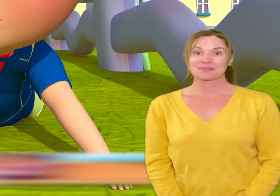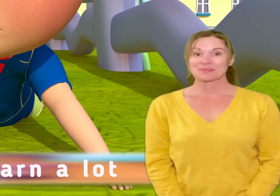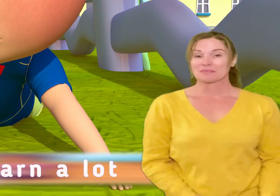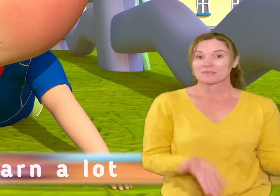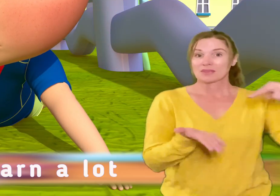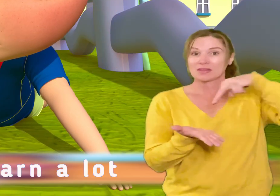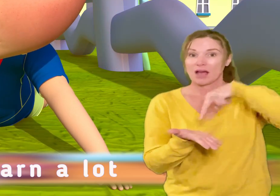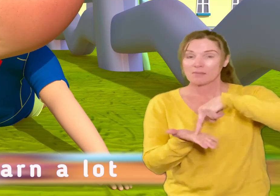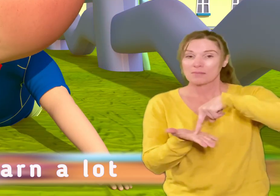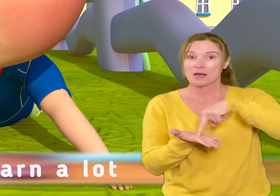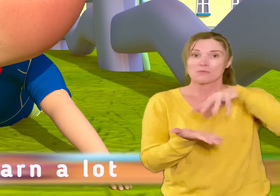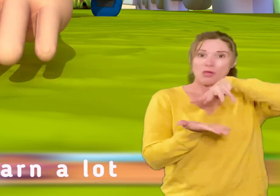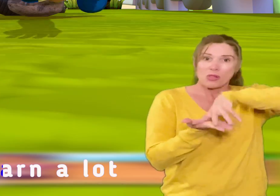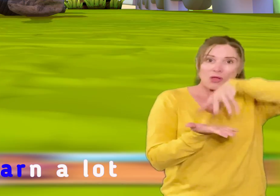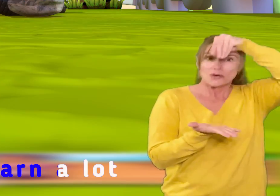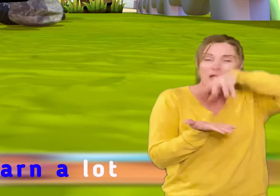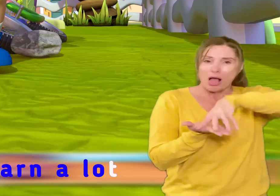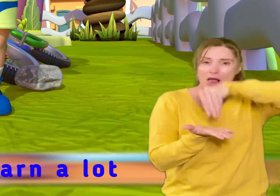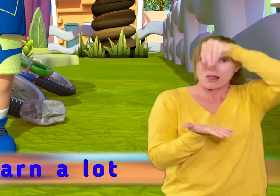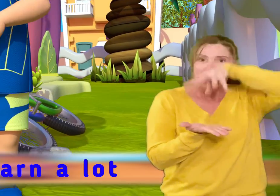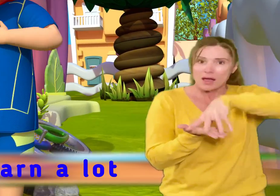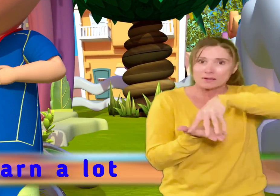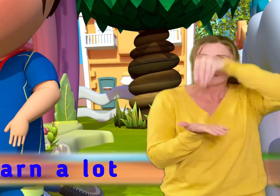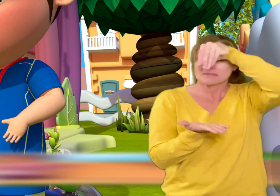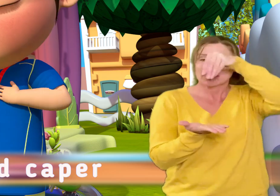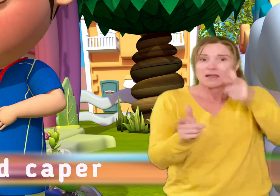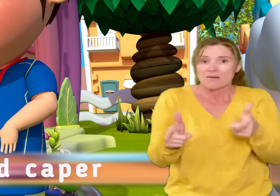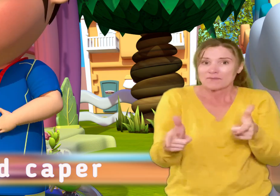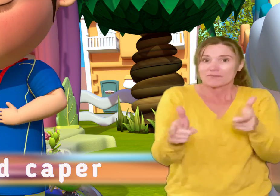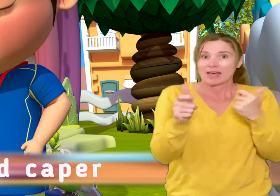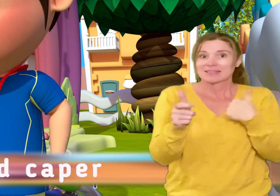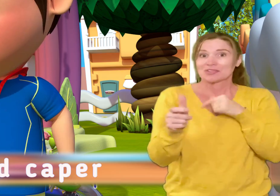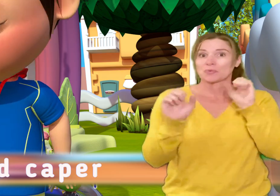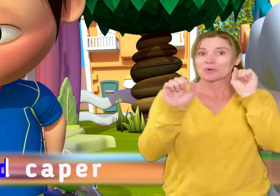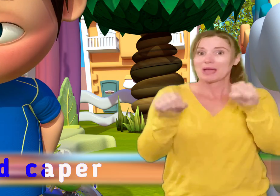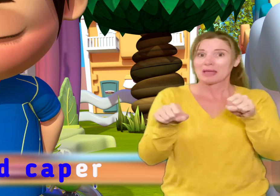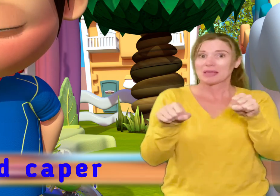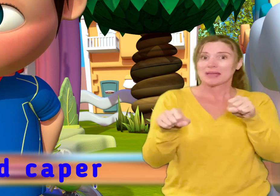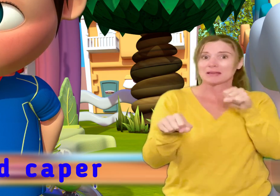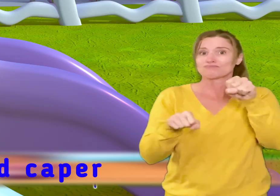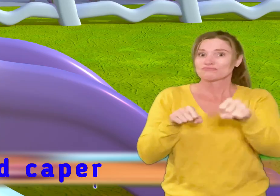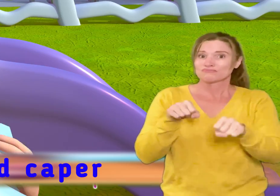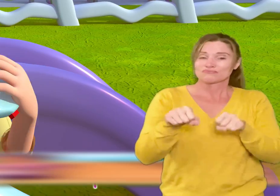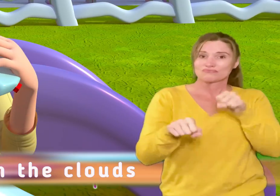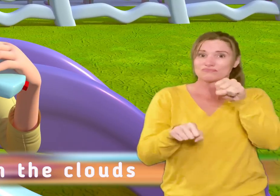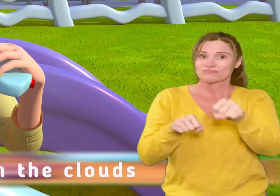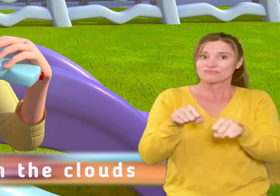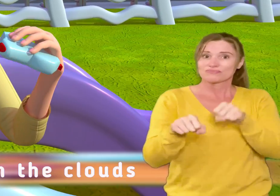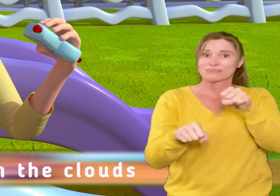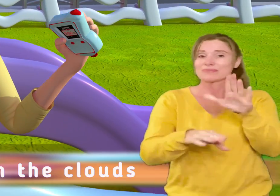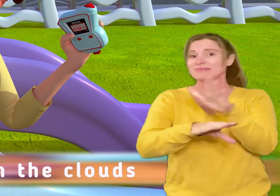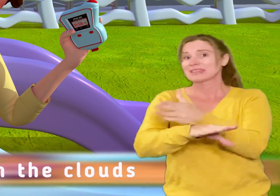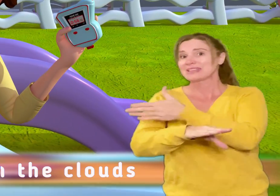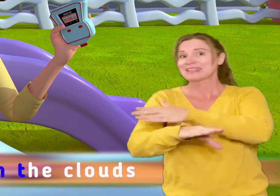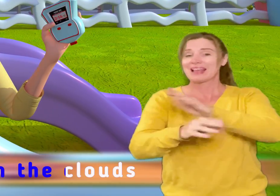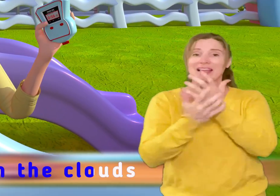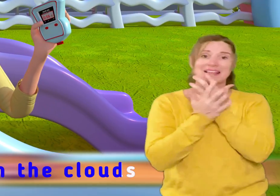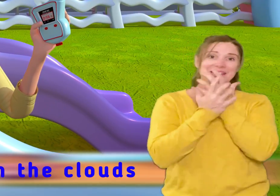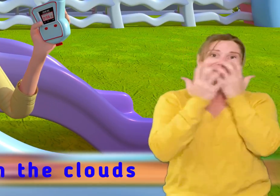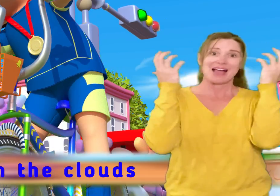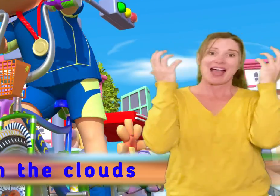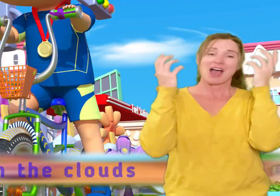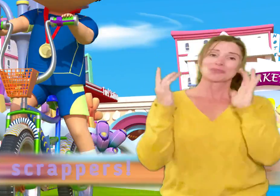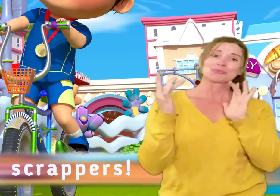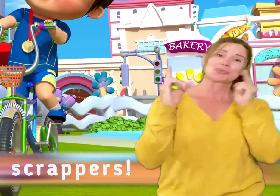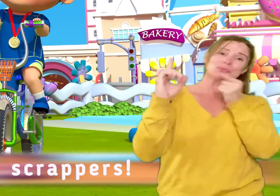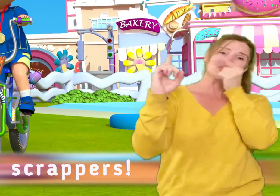after up will hop and learn a lot as fast as we could C and sing aloud and